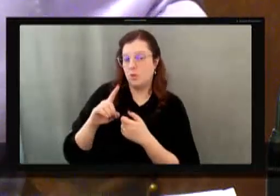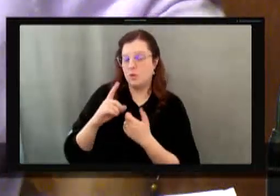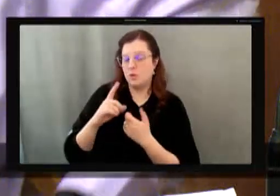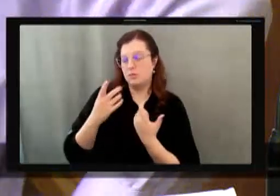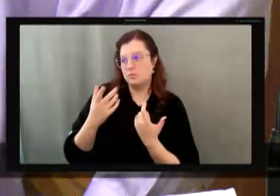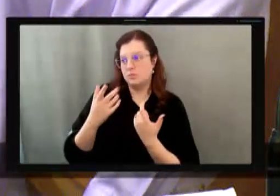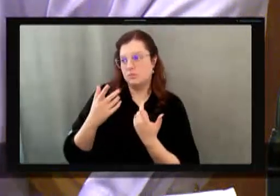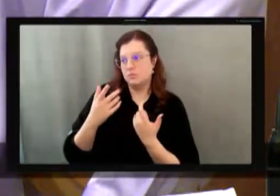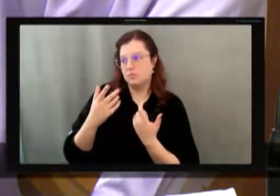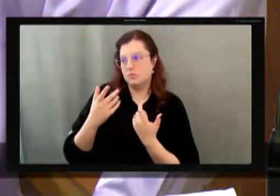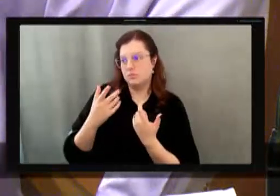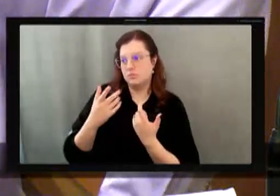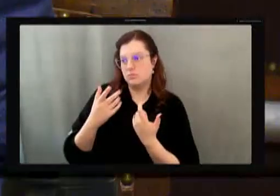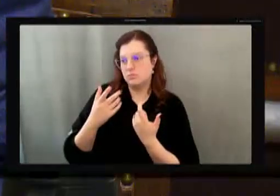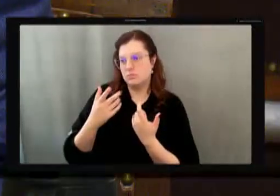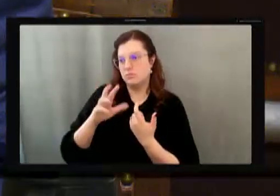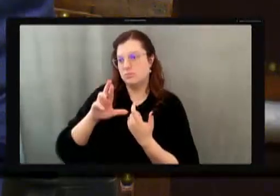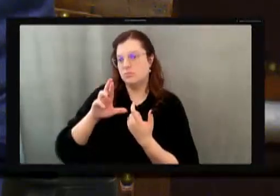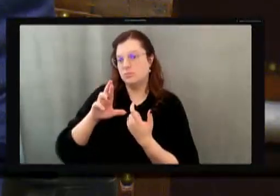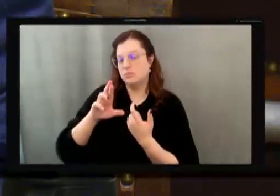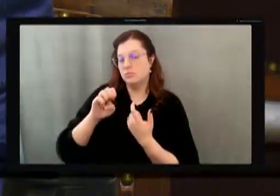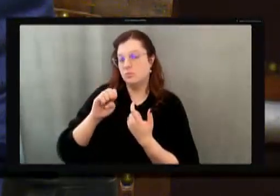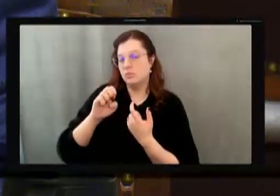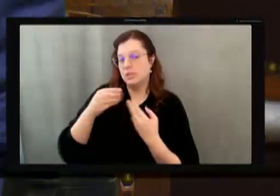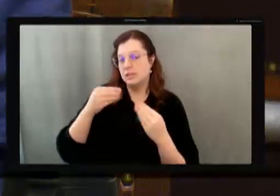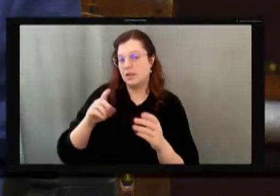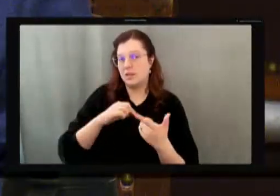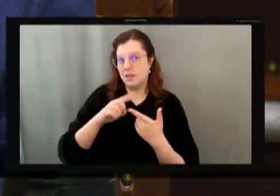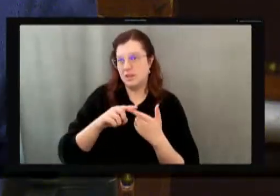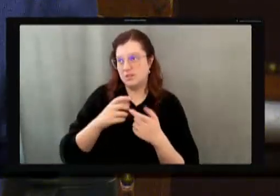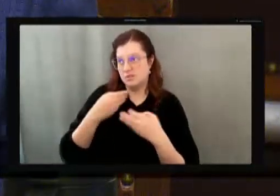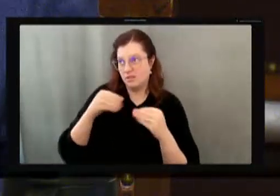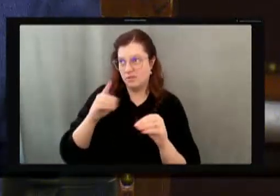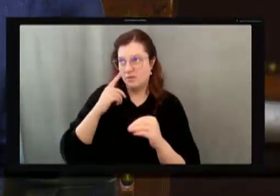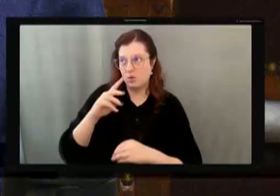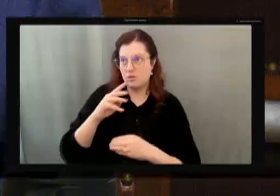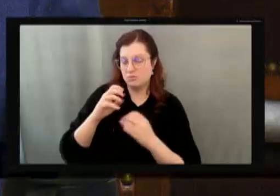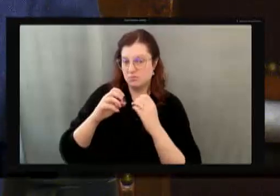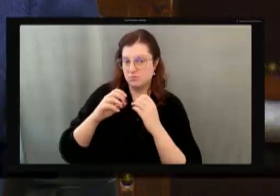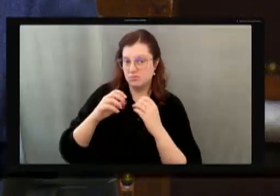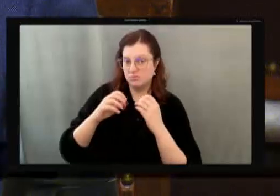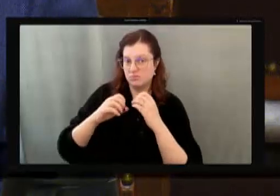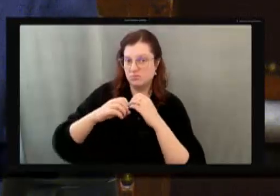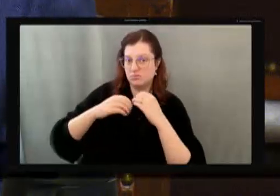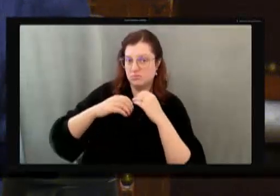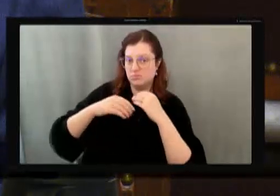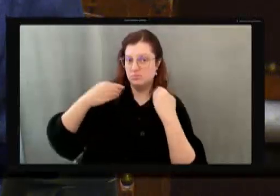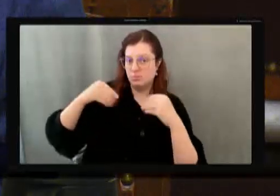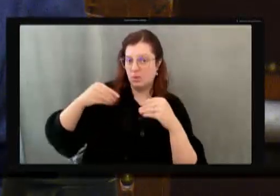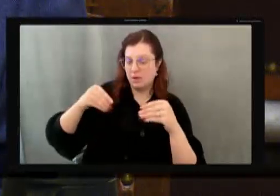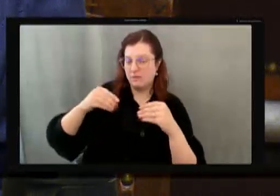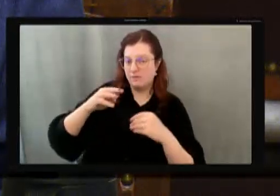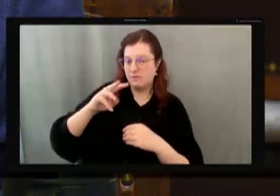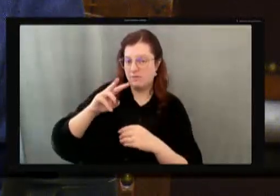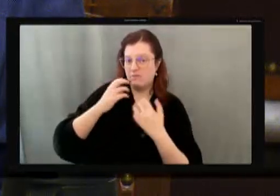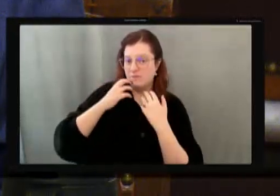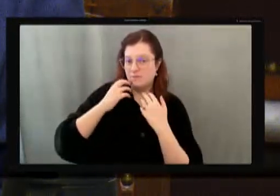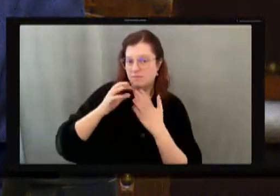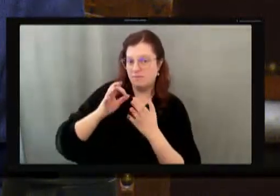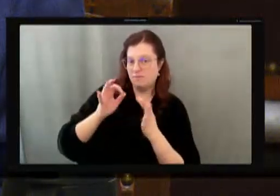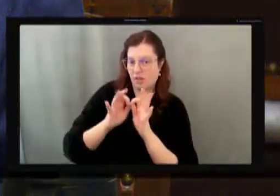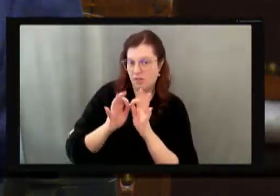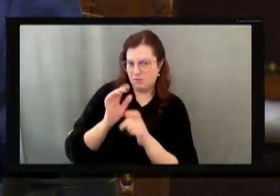it to resell. Right, but then we list them at like market value, just because they may owe $25,000 in